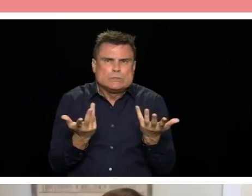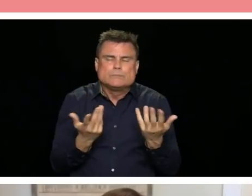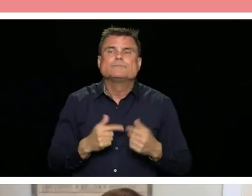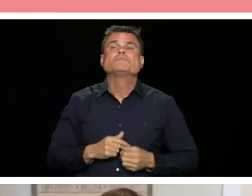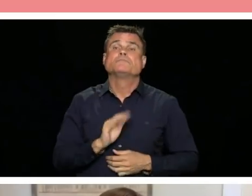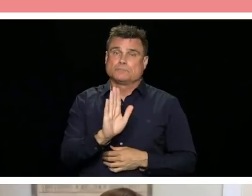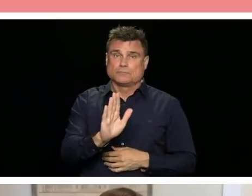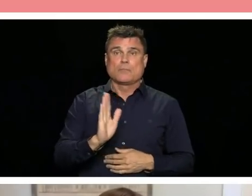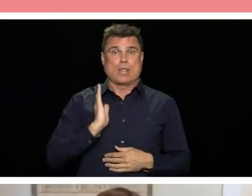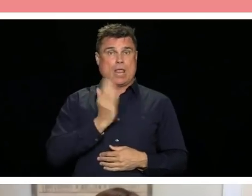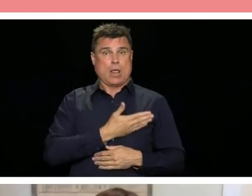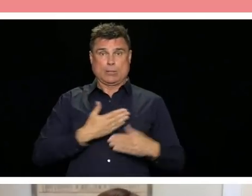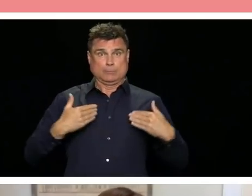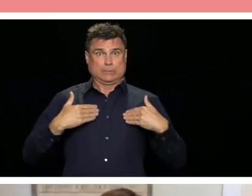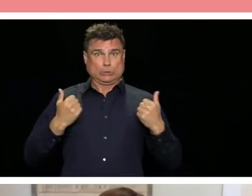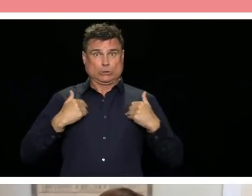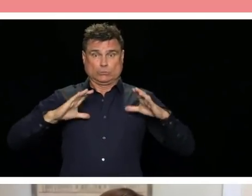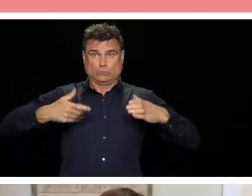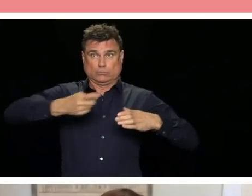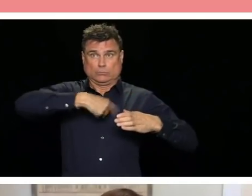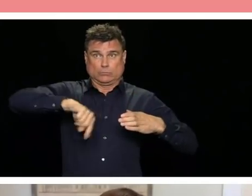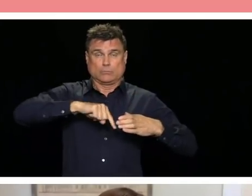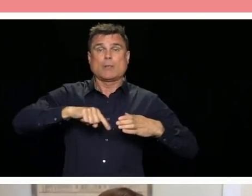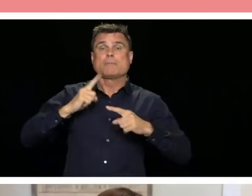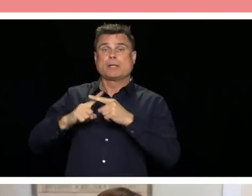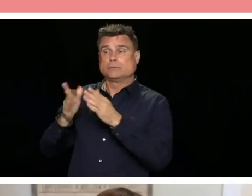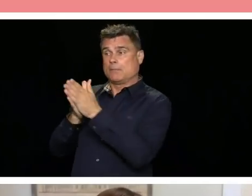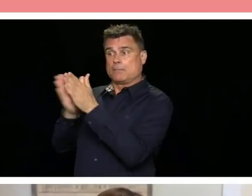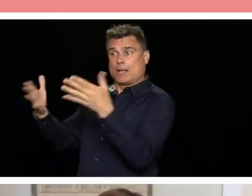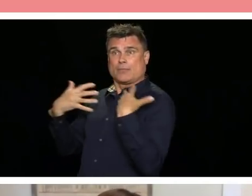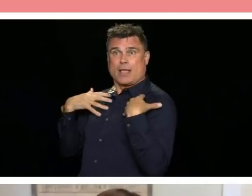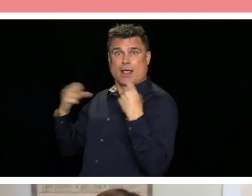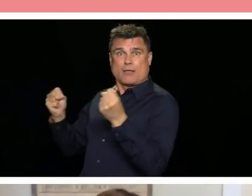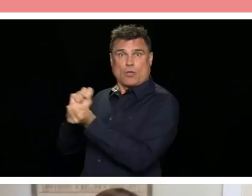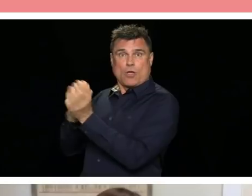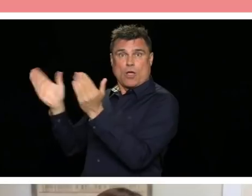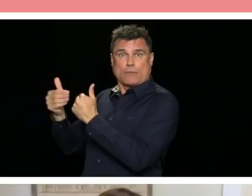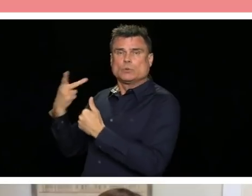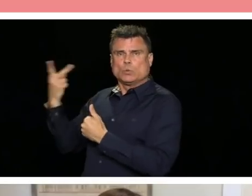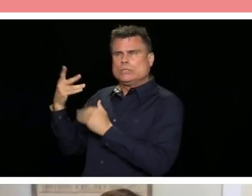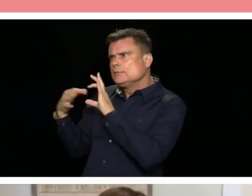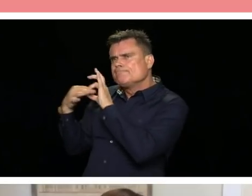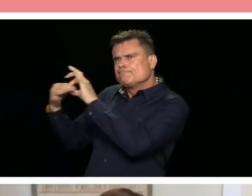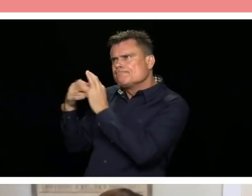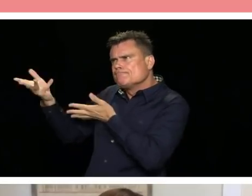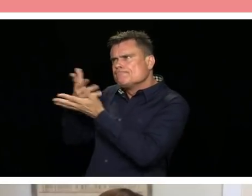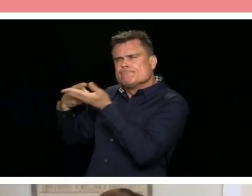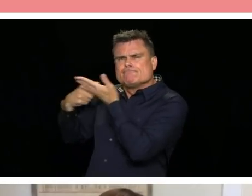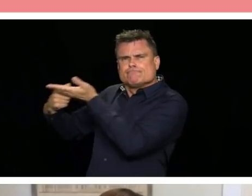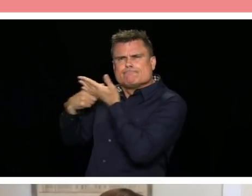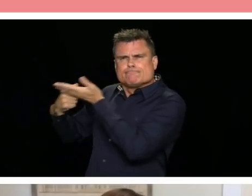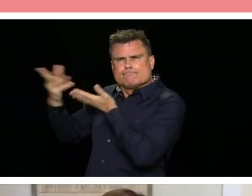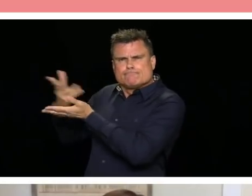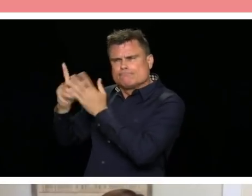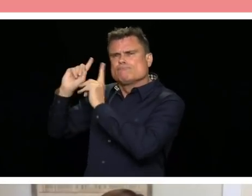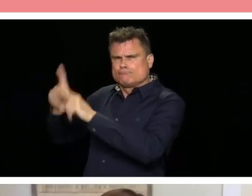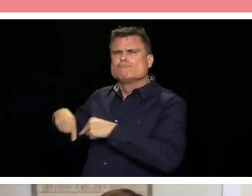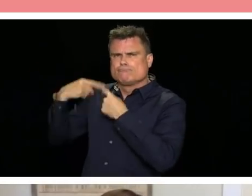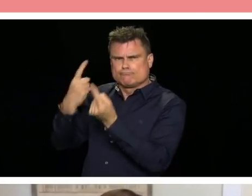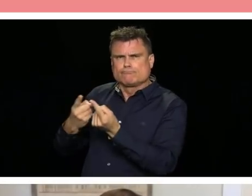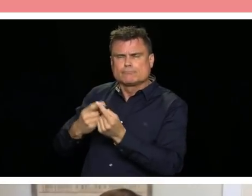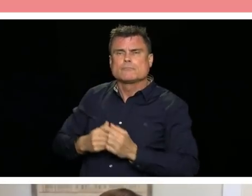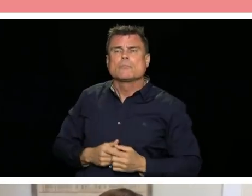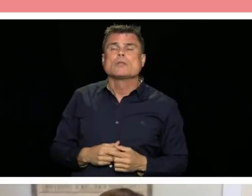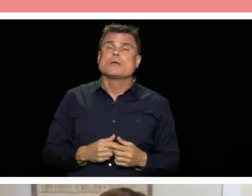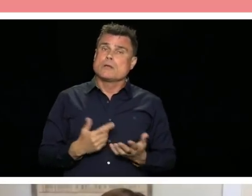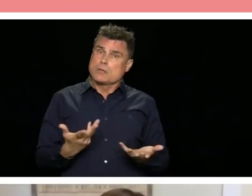make sure childcare and schools can safely operate. And for myself, I am sending my son back to kindergarten next